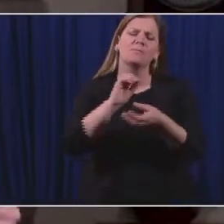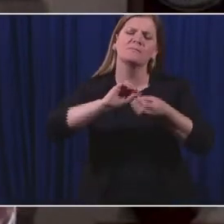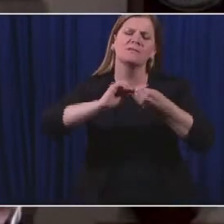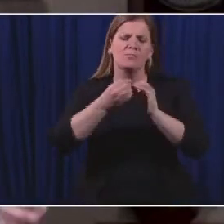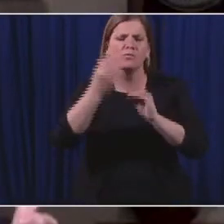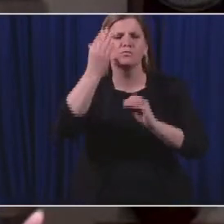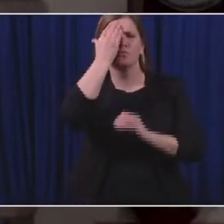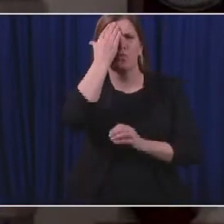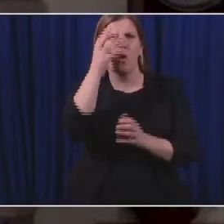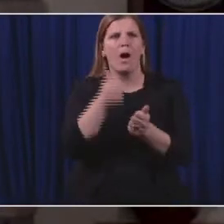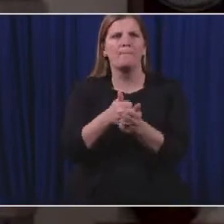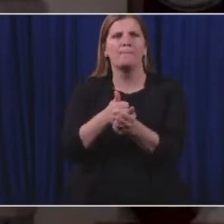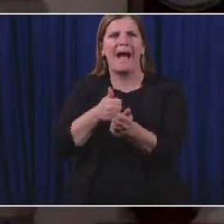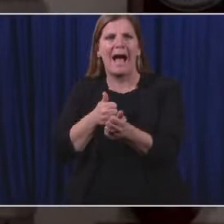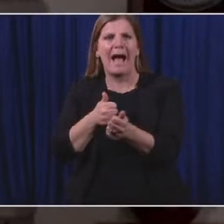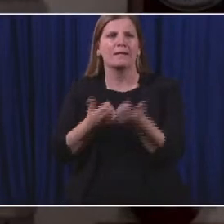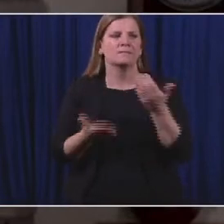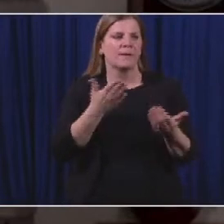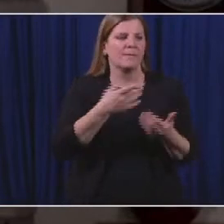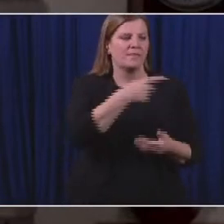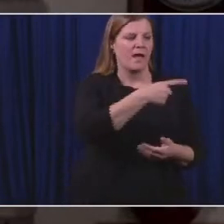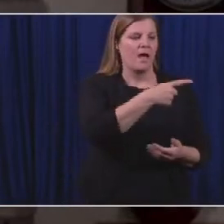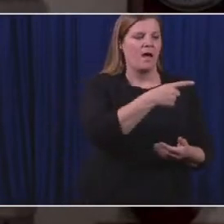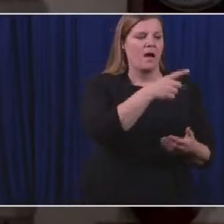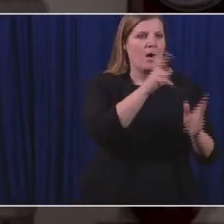lag usually before they're in ICU.